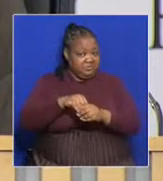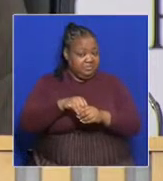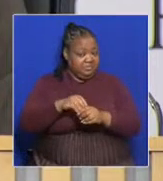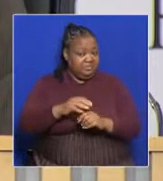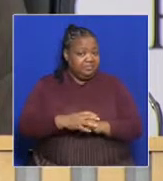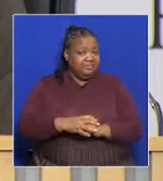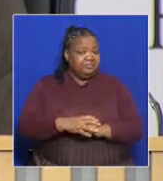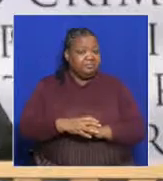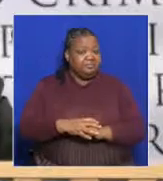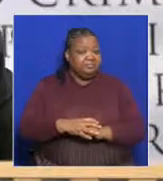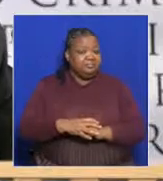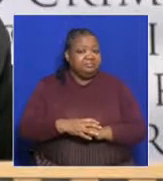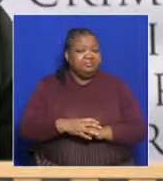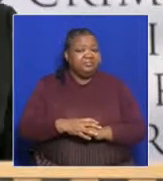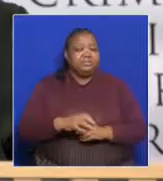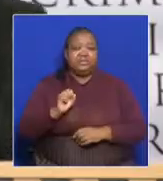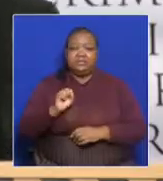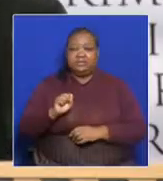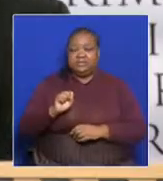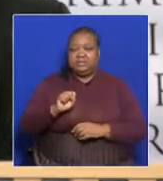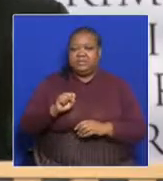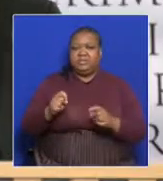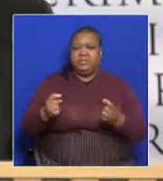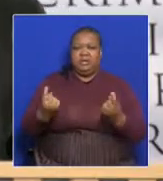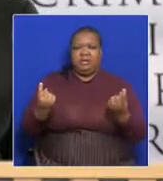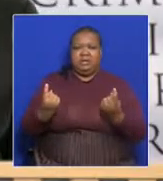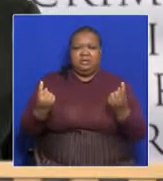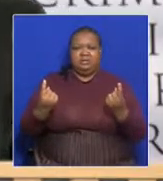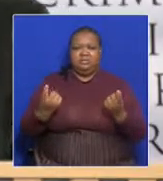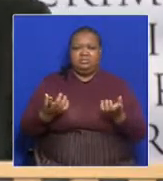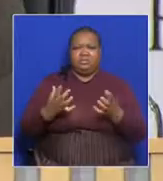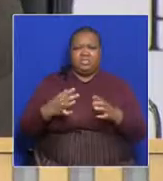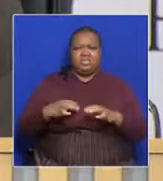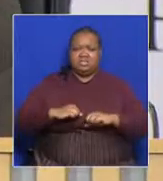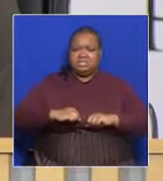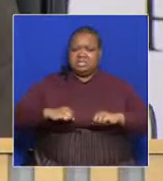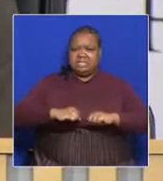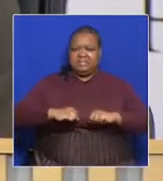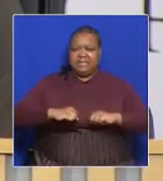Yes. So it cannot be that there were storage problems.